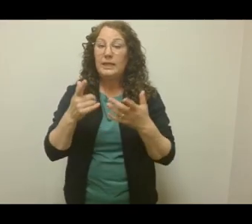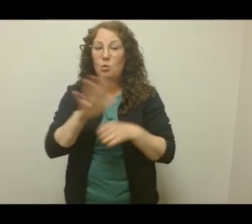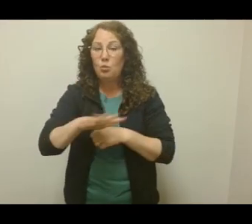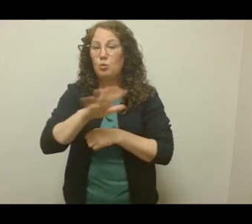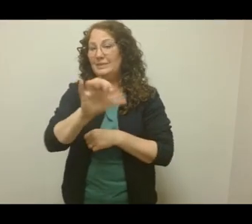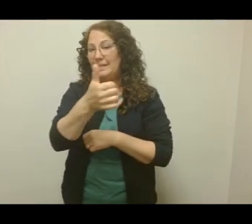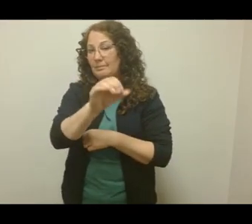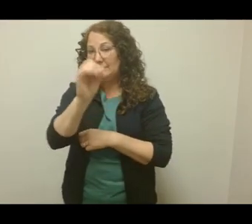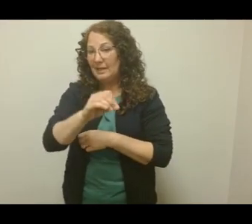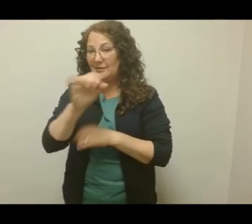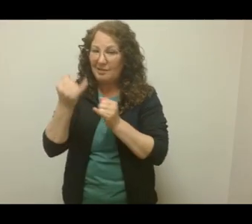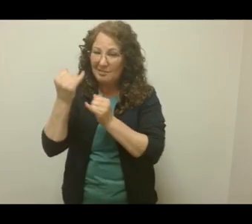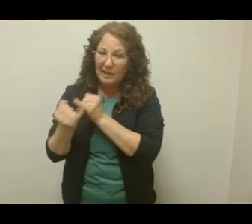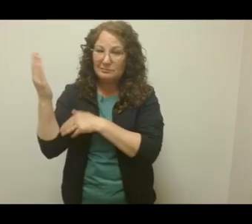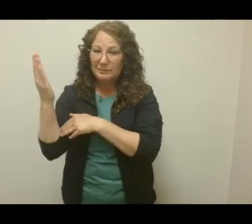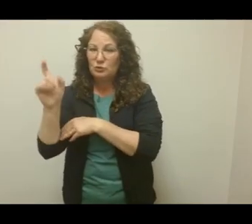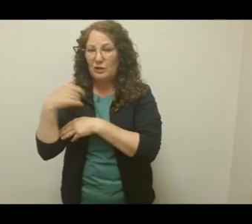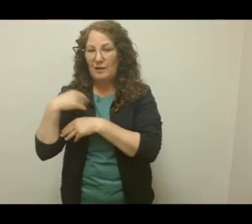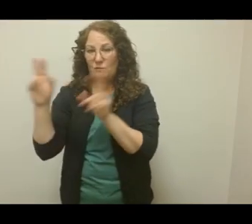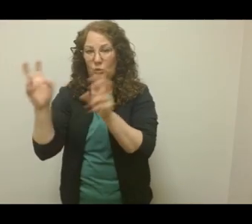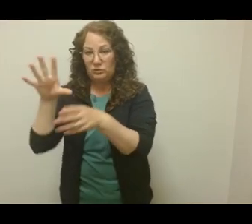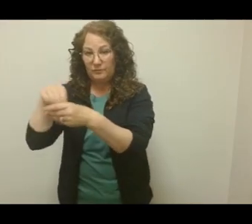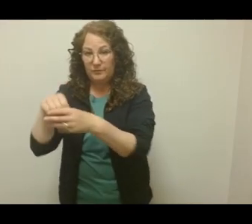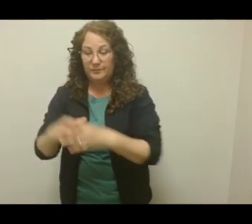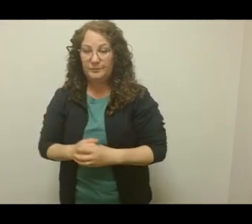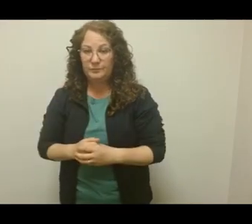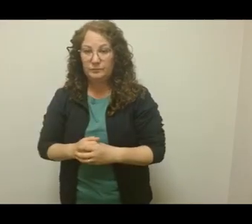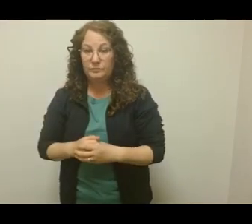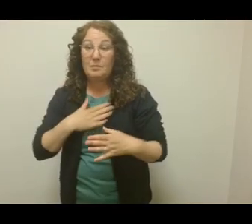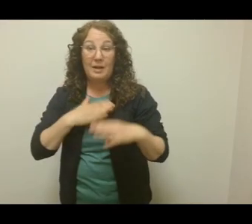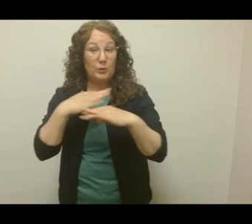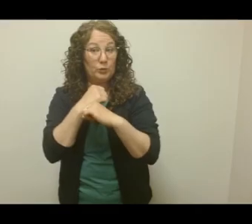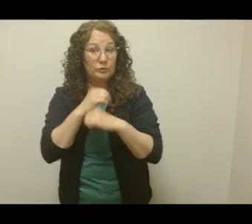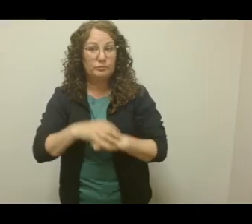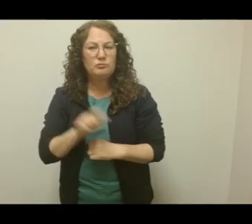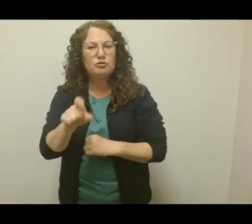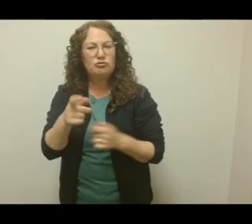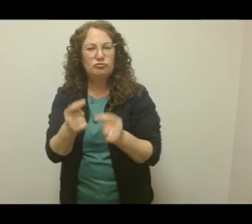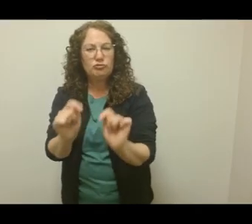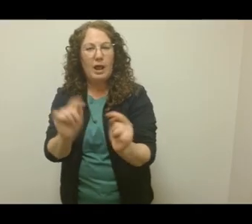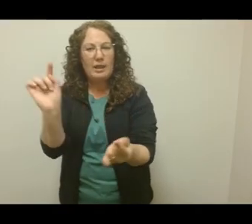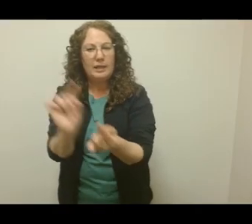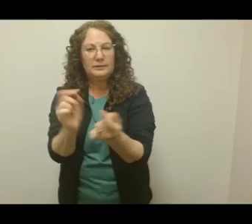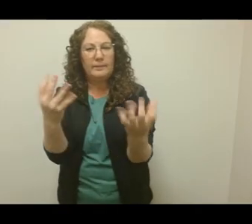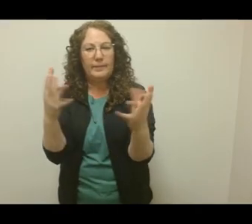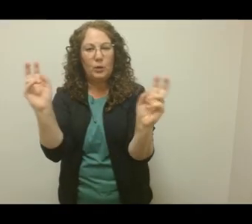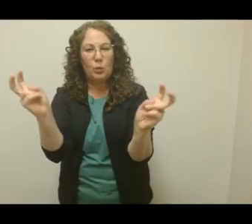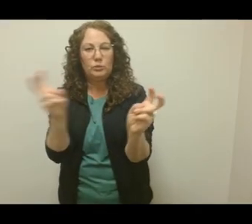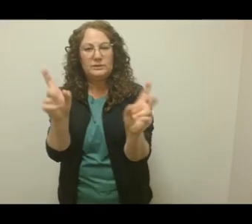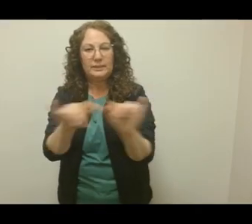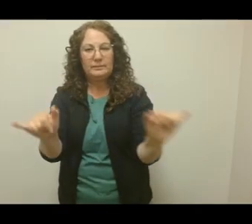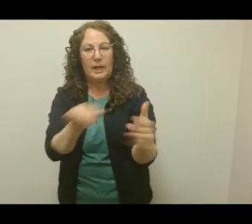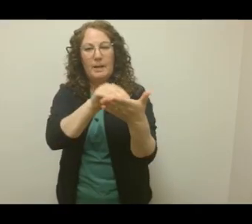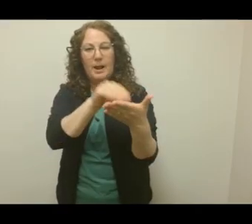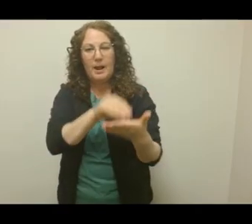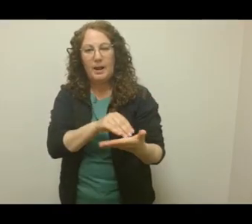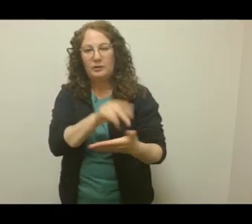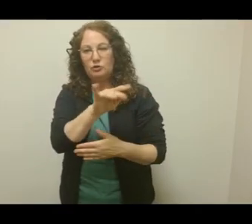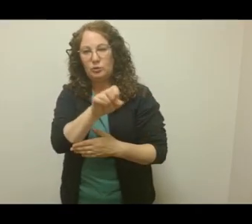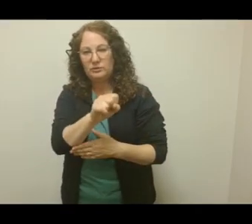10% of your last paper should be quotes. In conclusion, you should attempt to lessen the number of quotes while note-taking.